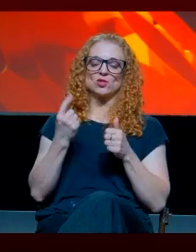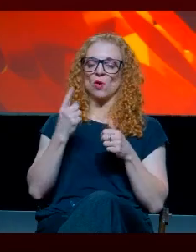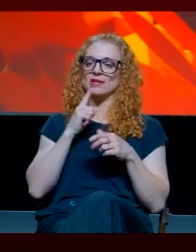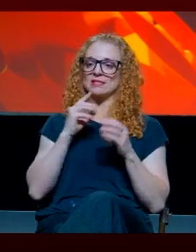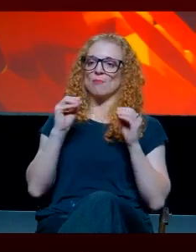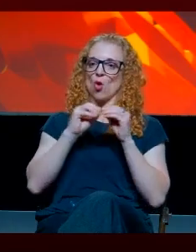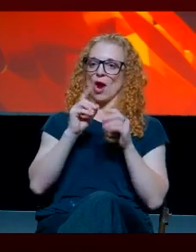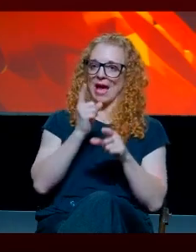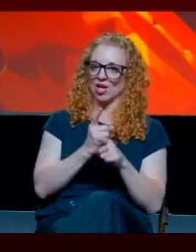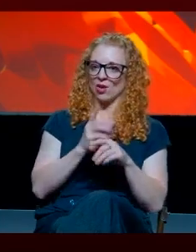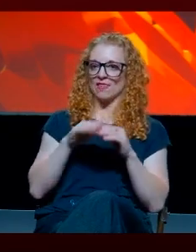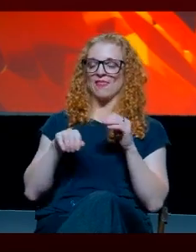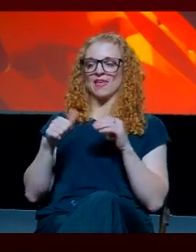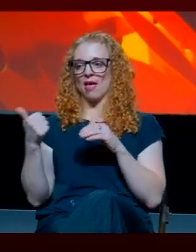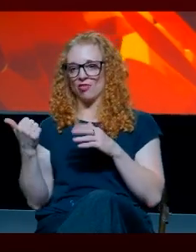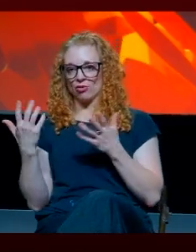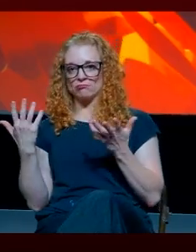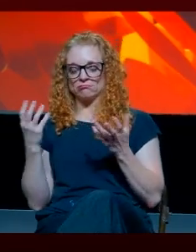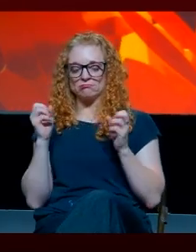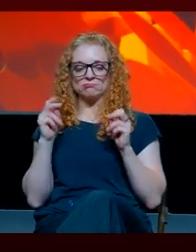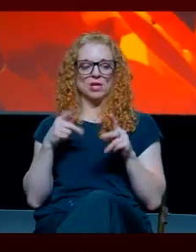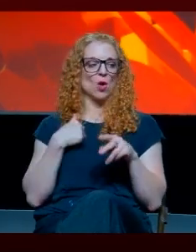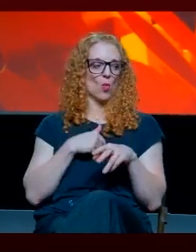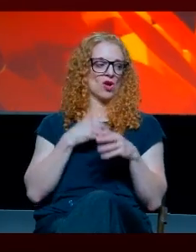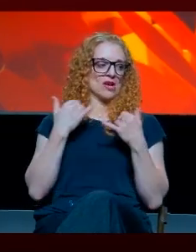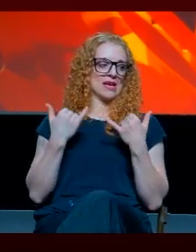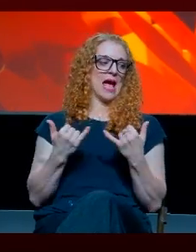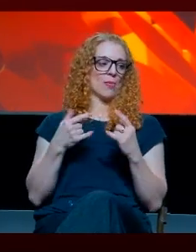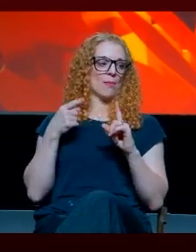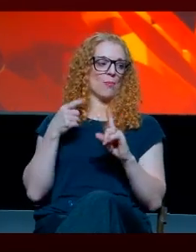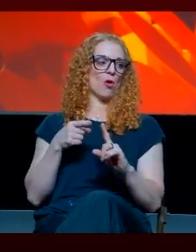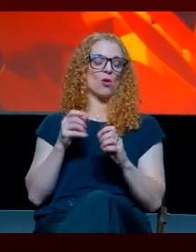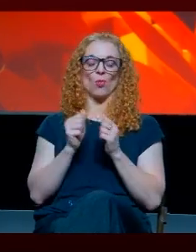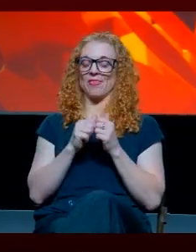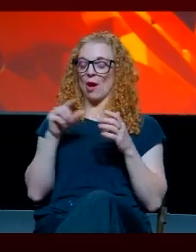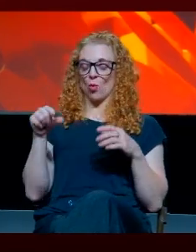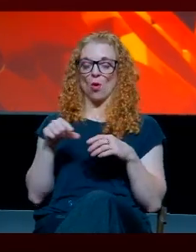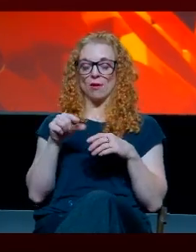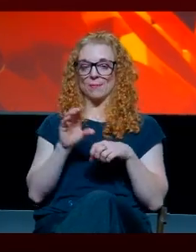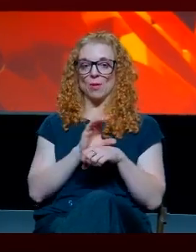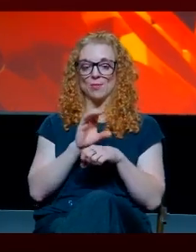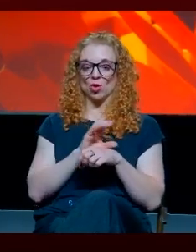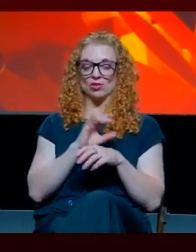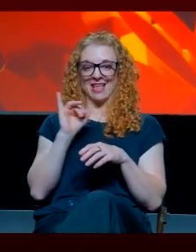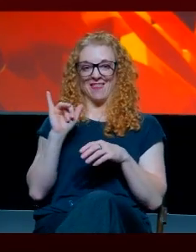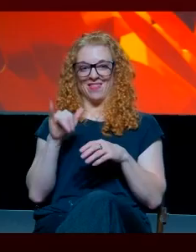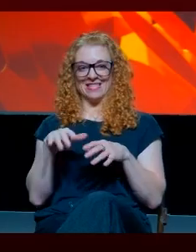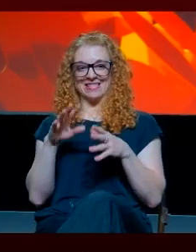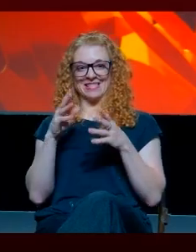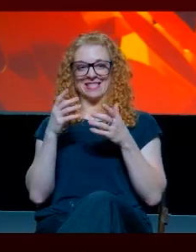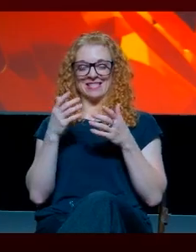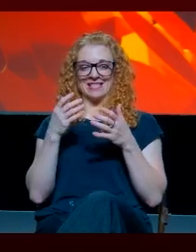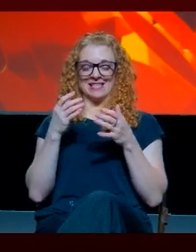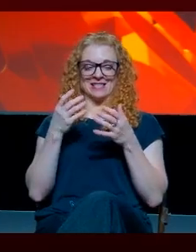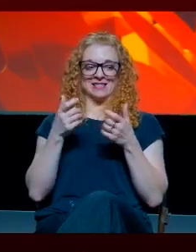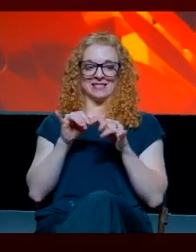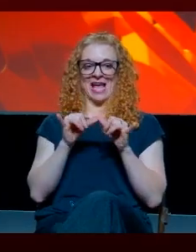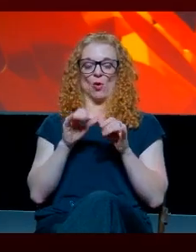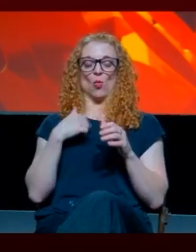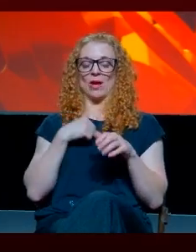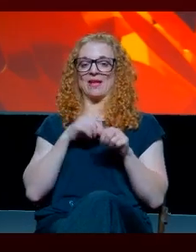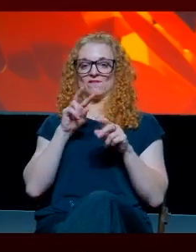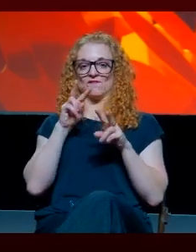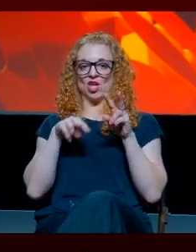more accurate than the other, okay? We're now at a point with our quantum computers at this scale that we can view them as a scientific